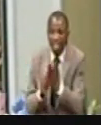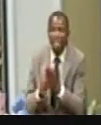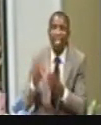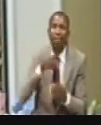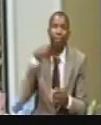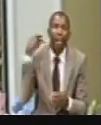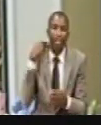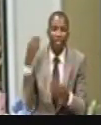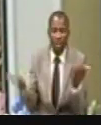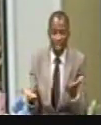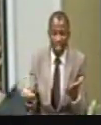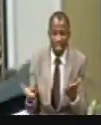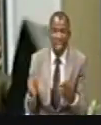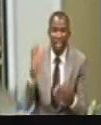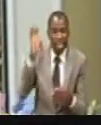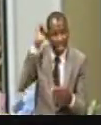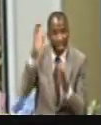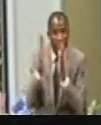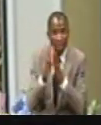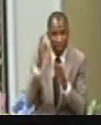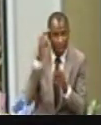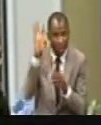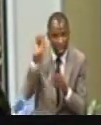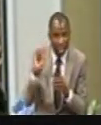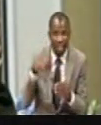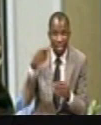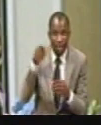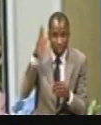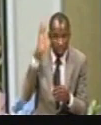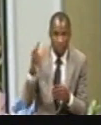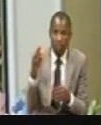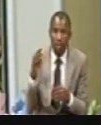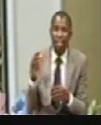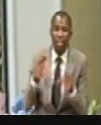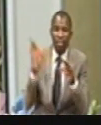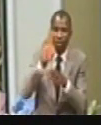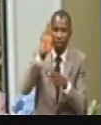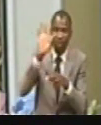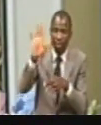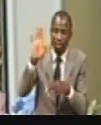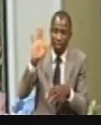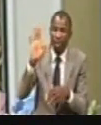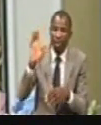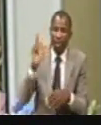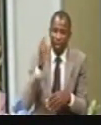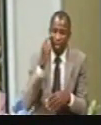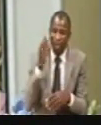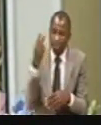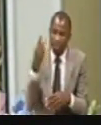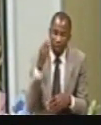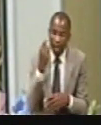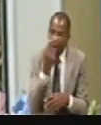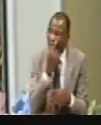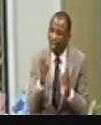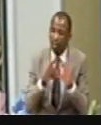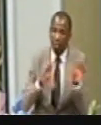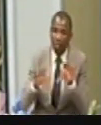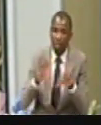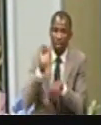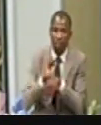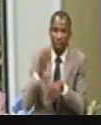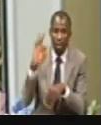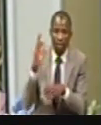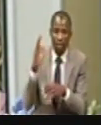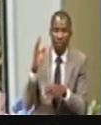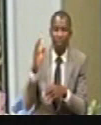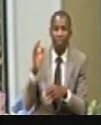God. Coming back, I went to my state pastor here, Pastor Emmanuel Amaze. He prayed for me. He said, I will use my two eyes to do the work